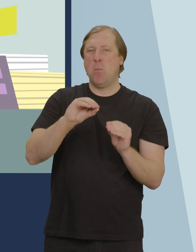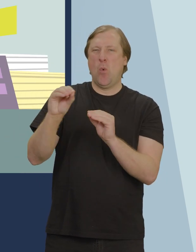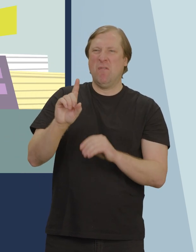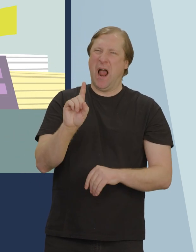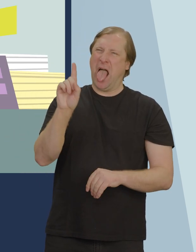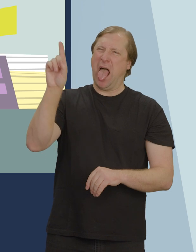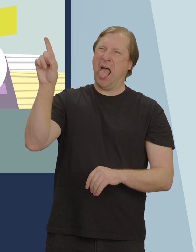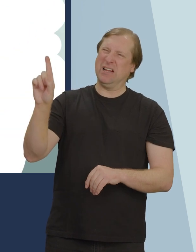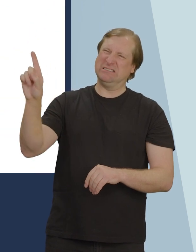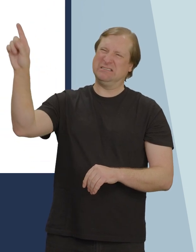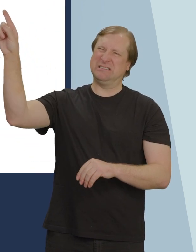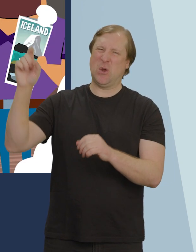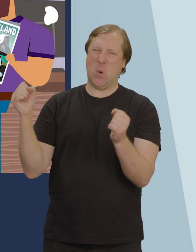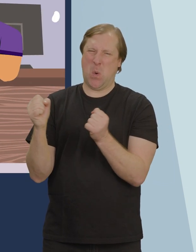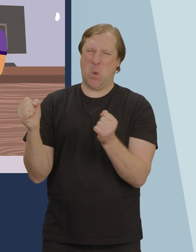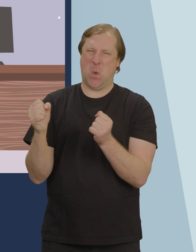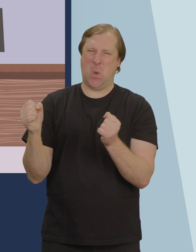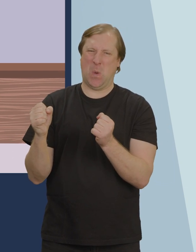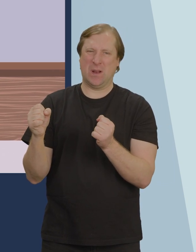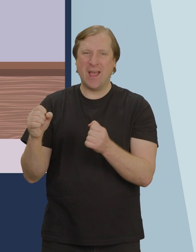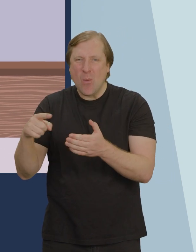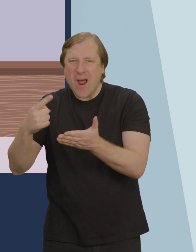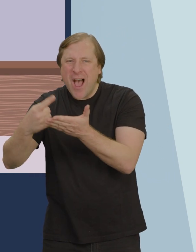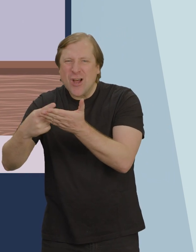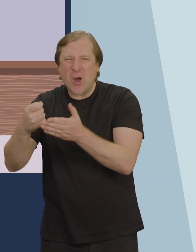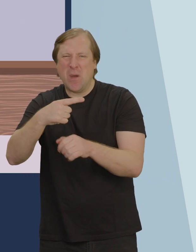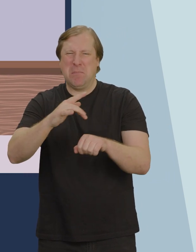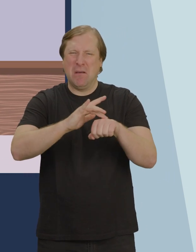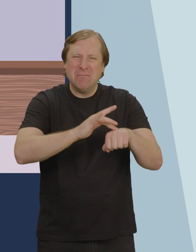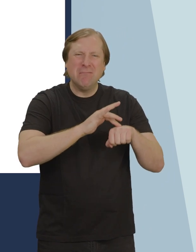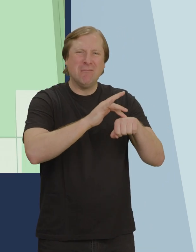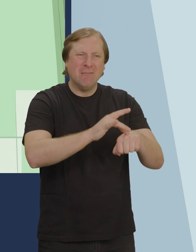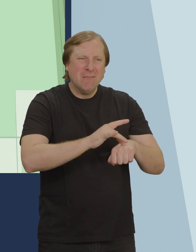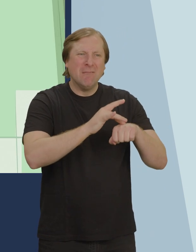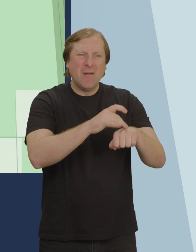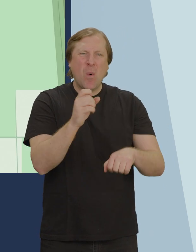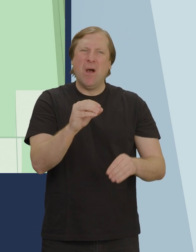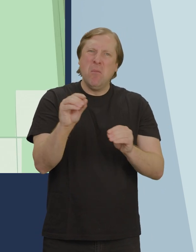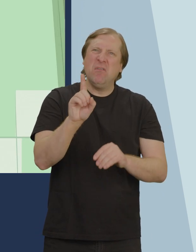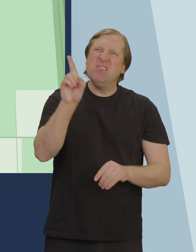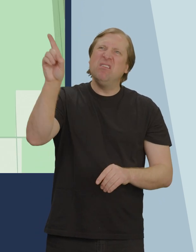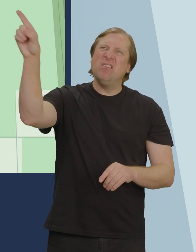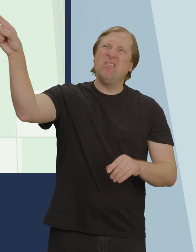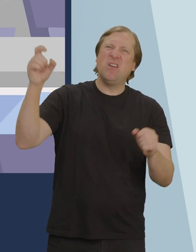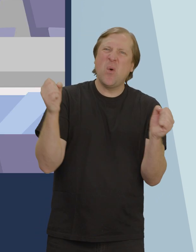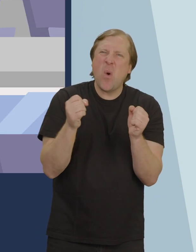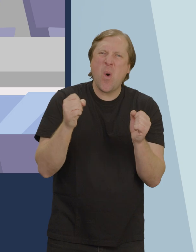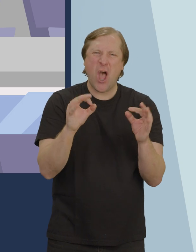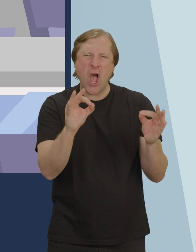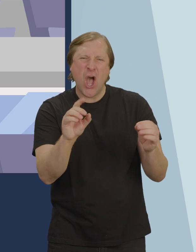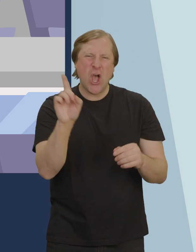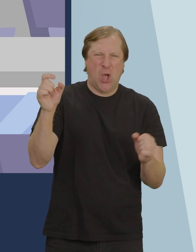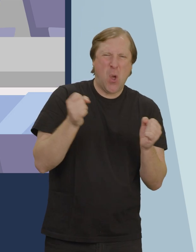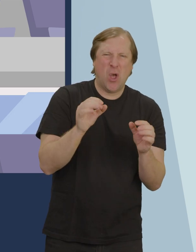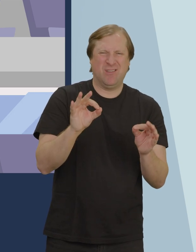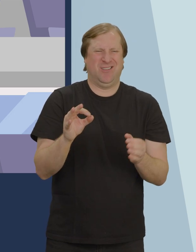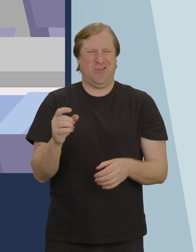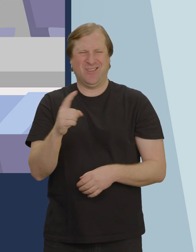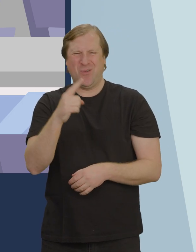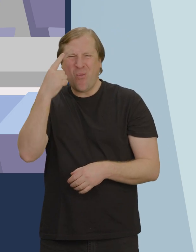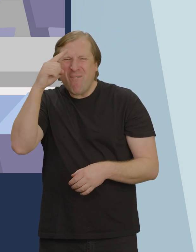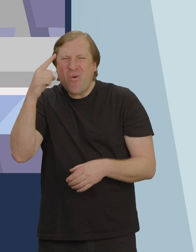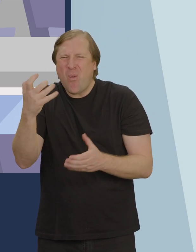move to Iceland. I mean, every time I talked with him, he would mention he wanted to move to Iceland. So one day I asked